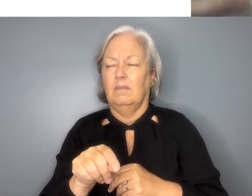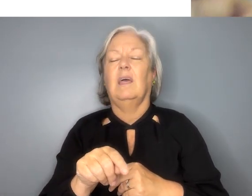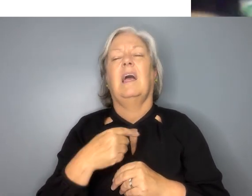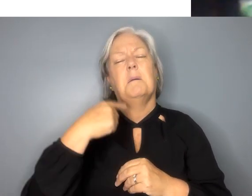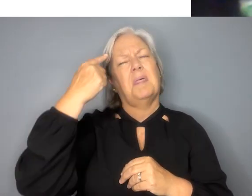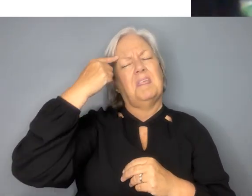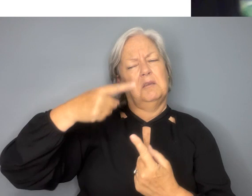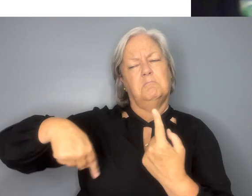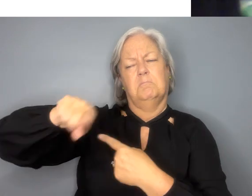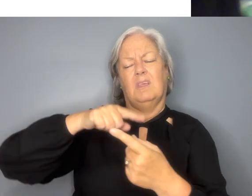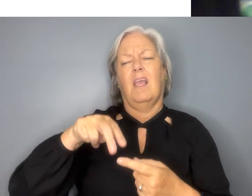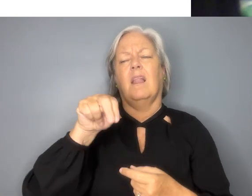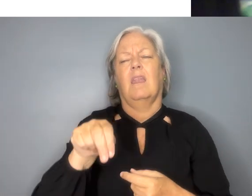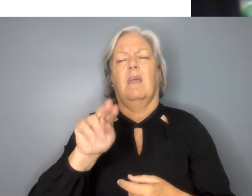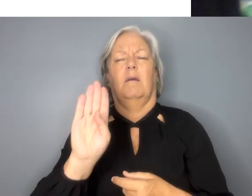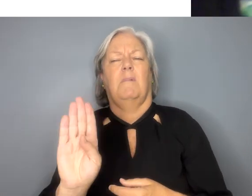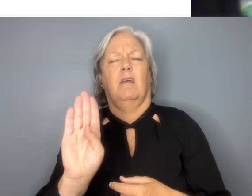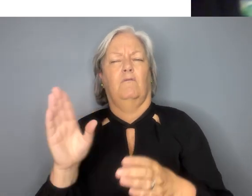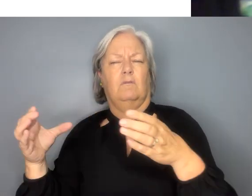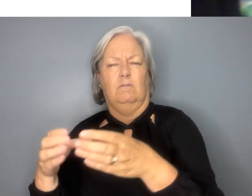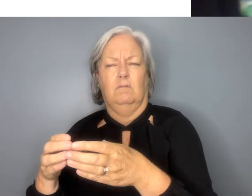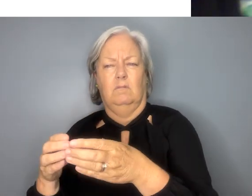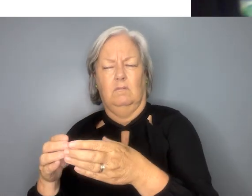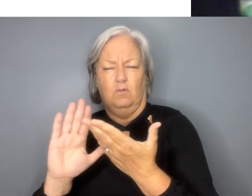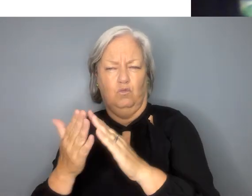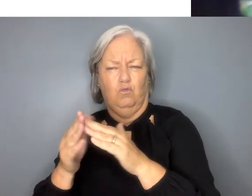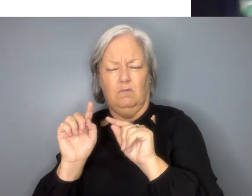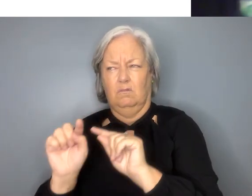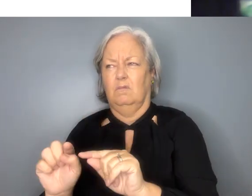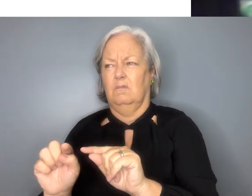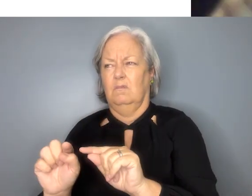among binary transitioning, a